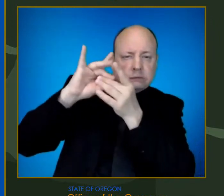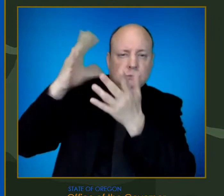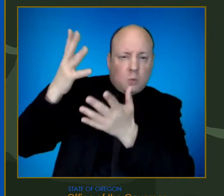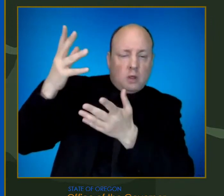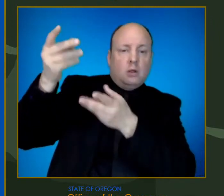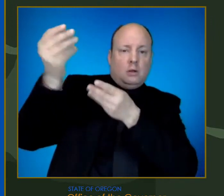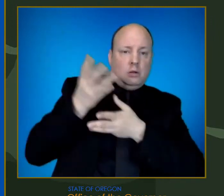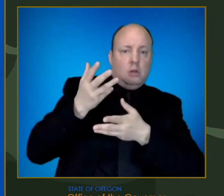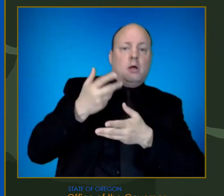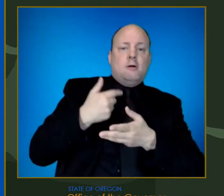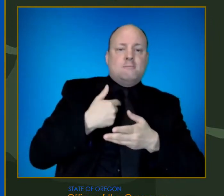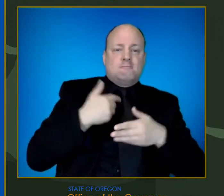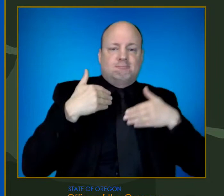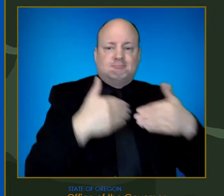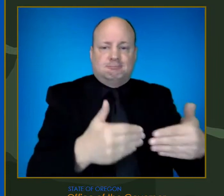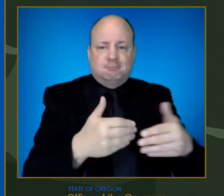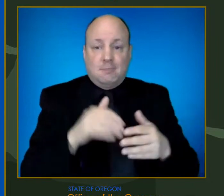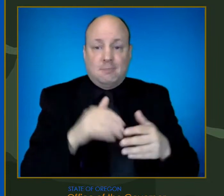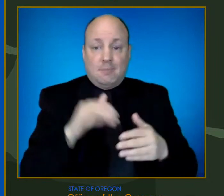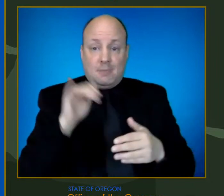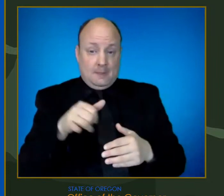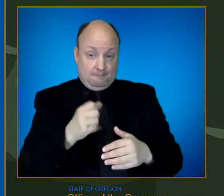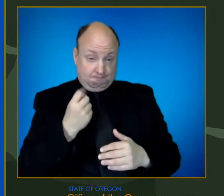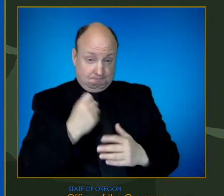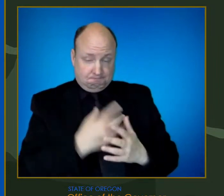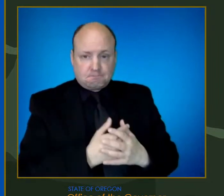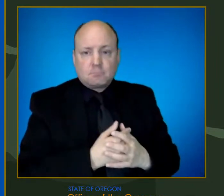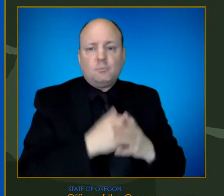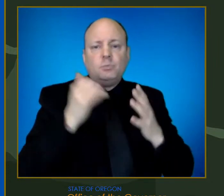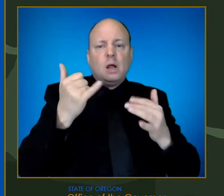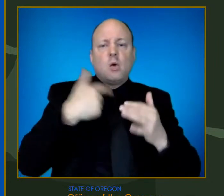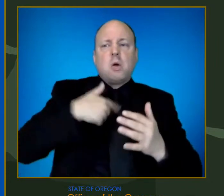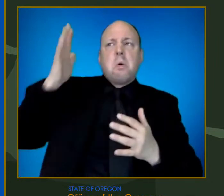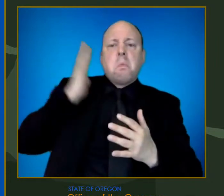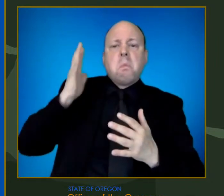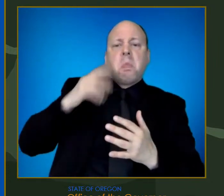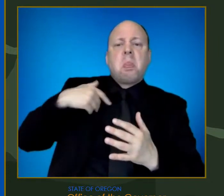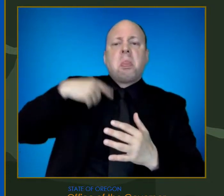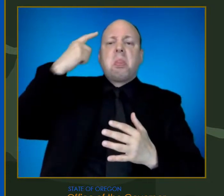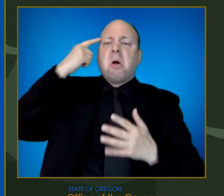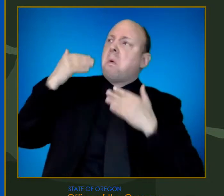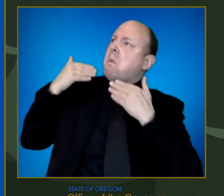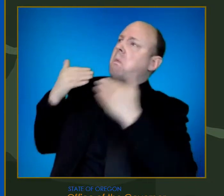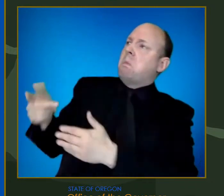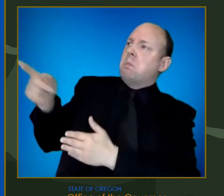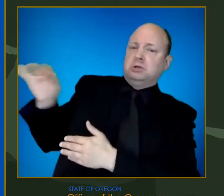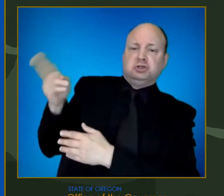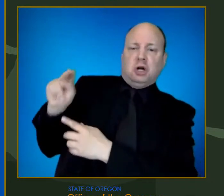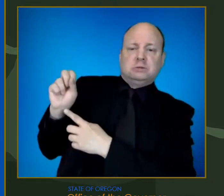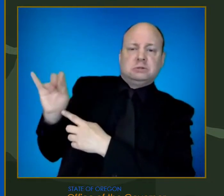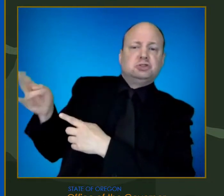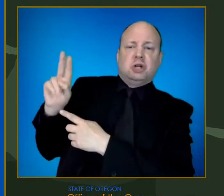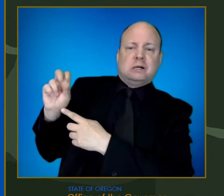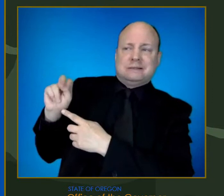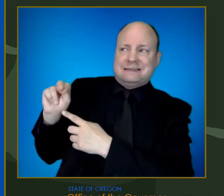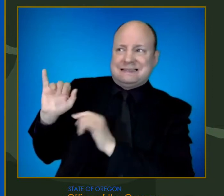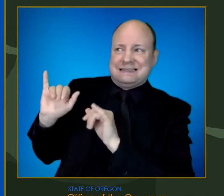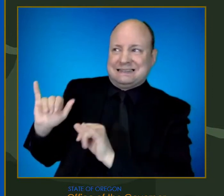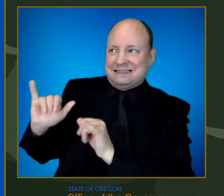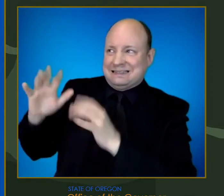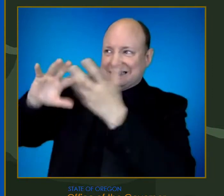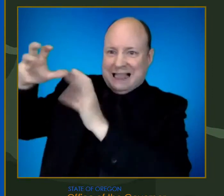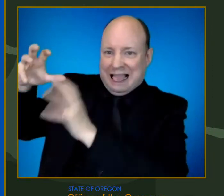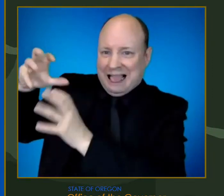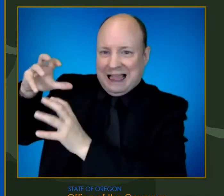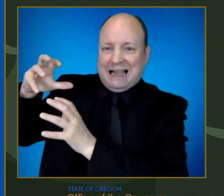our rollout. Previously, we expected the Johnson & Johnson manufacturing shortfall would result in about an 8 or 9 day setback in